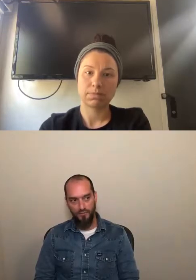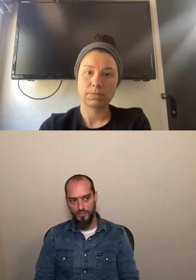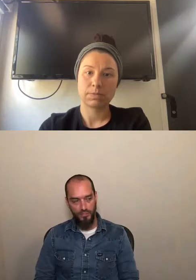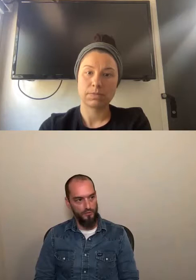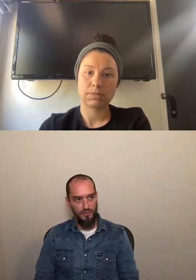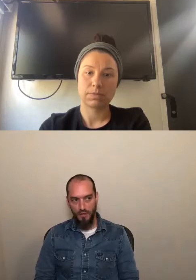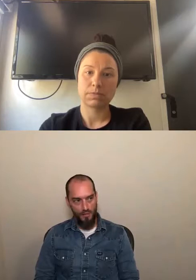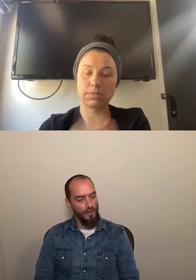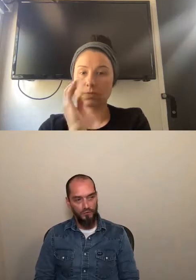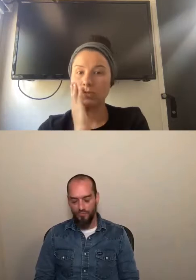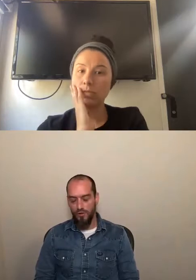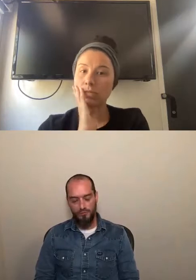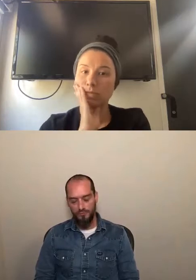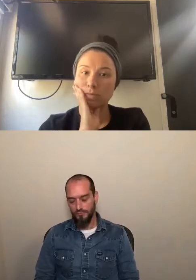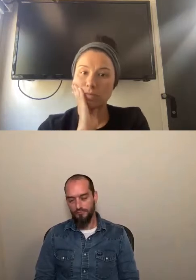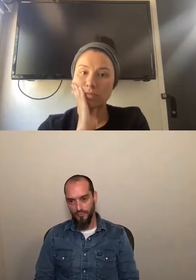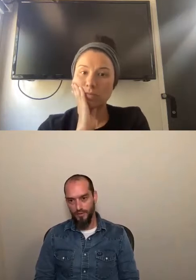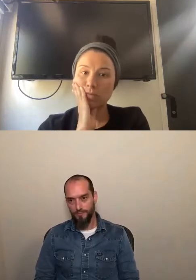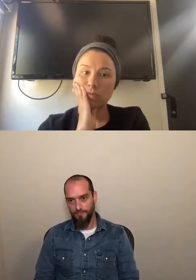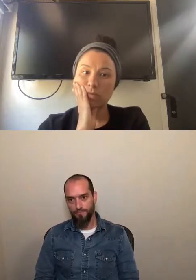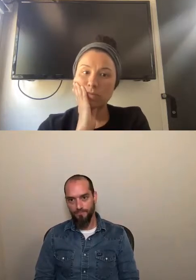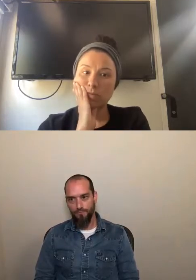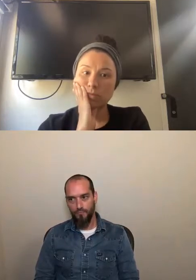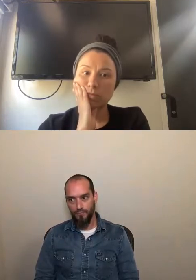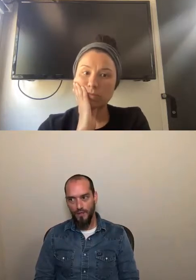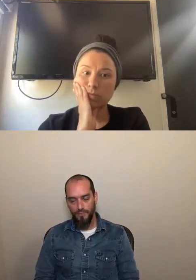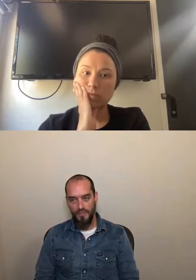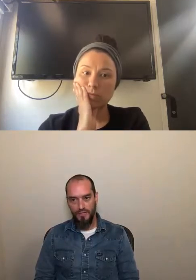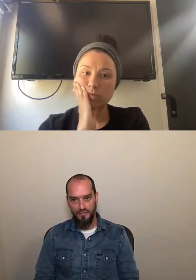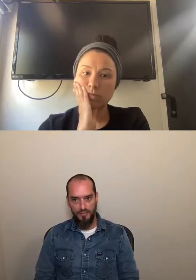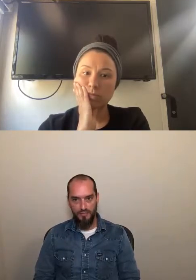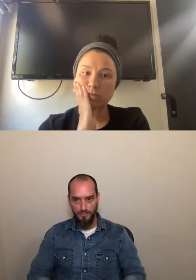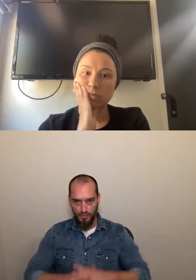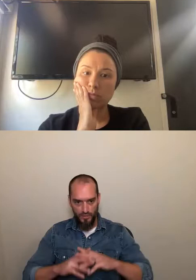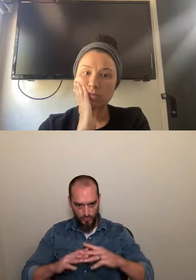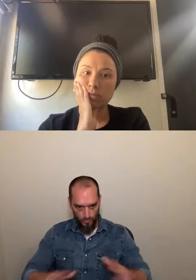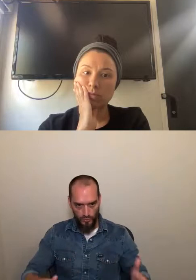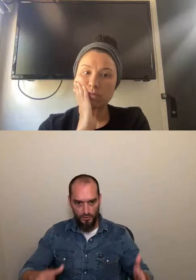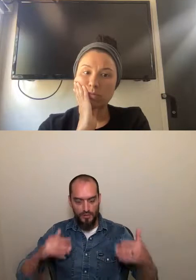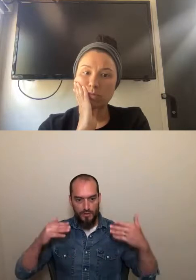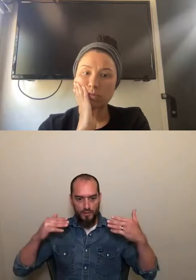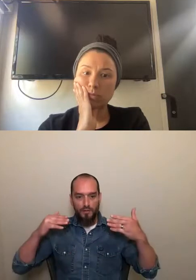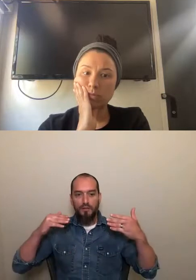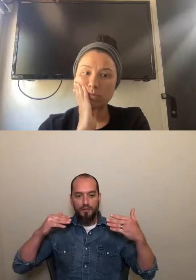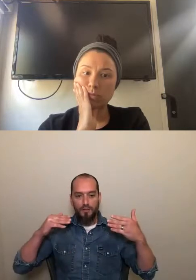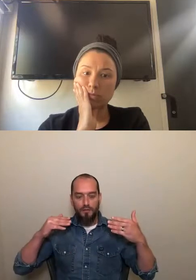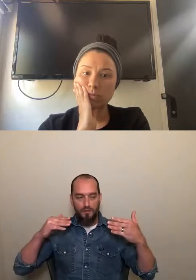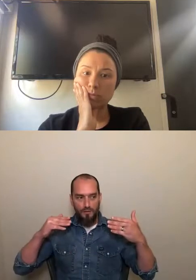have that conversation over the phone, but meaning it does need to be shared with the world.